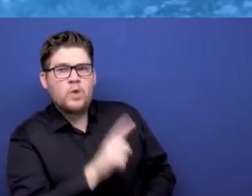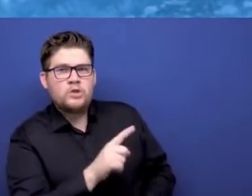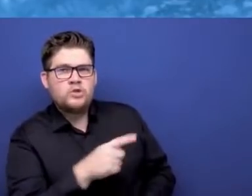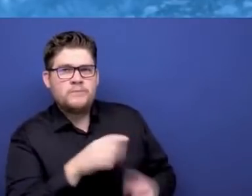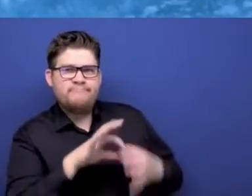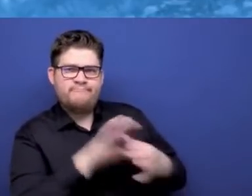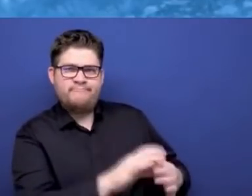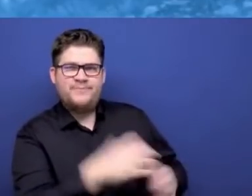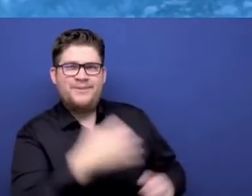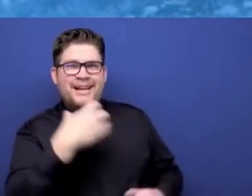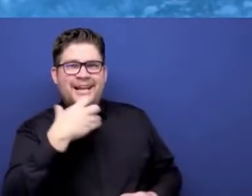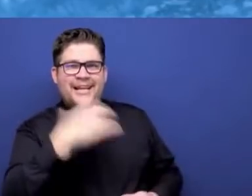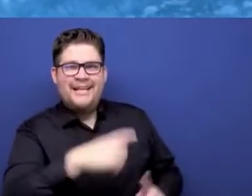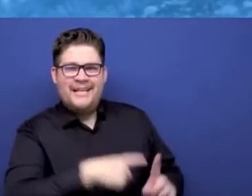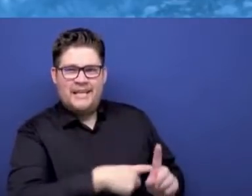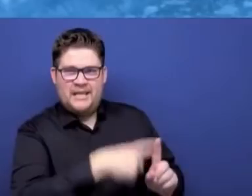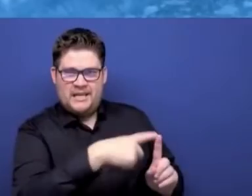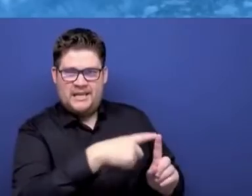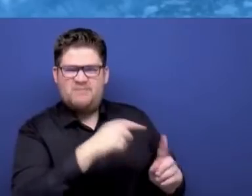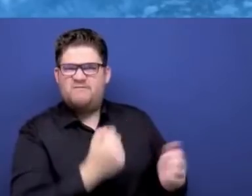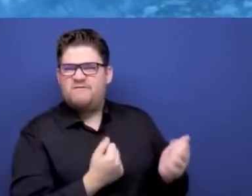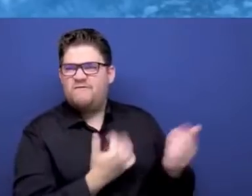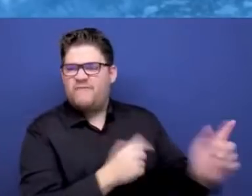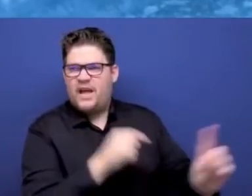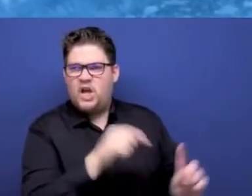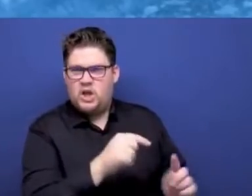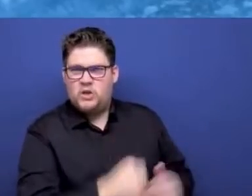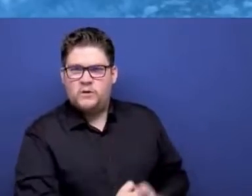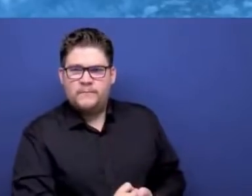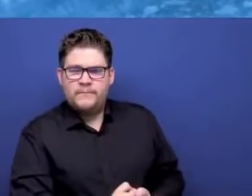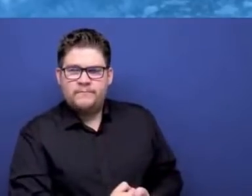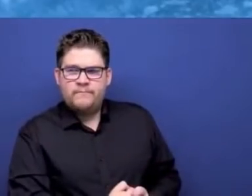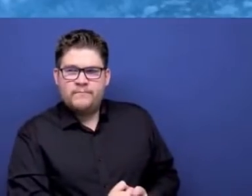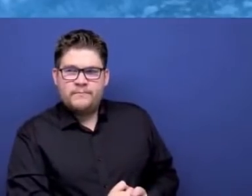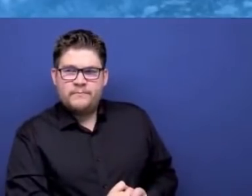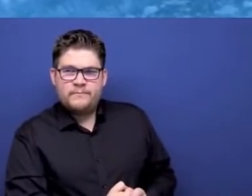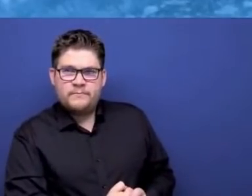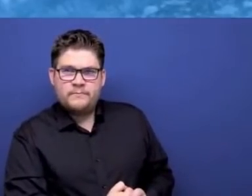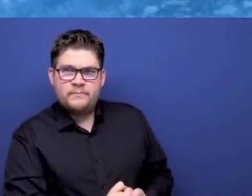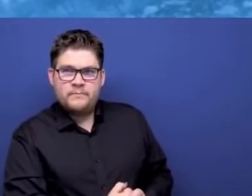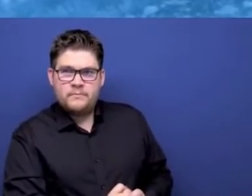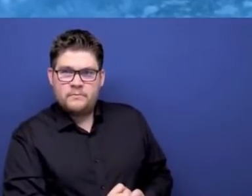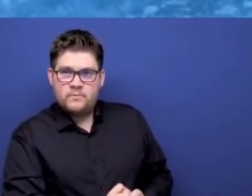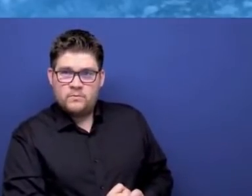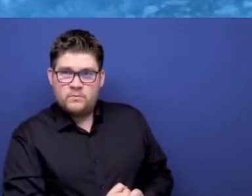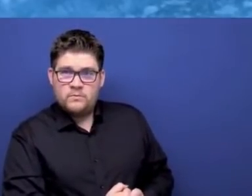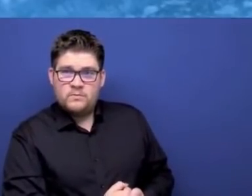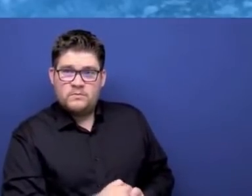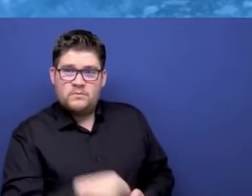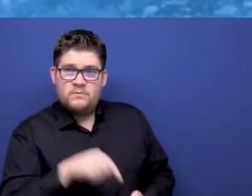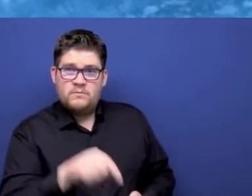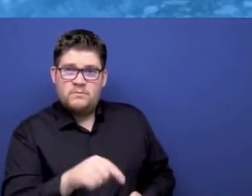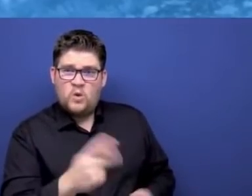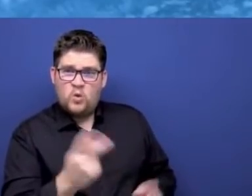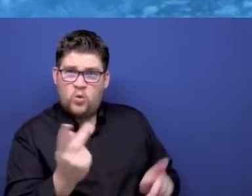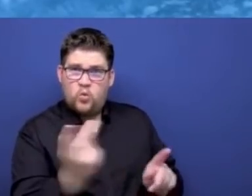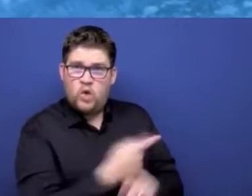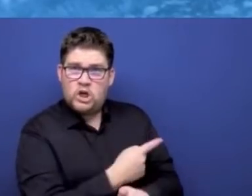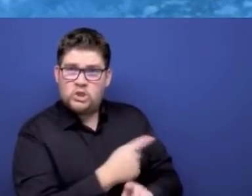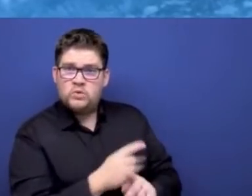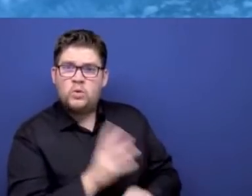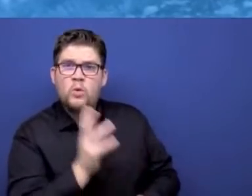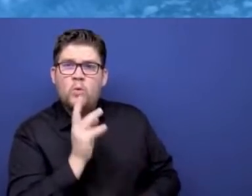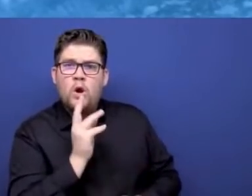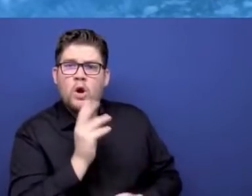fire. Doesn't it become much harder to fight these fires when the temperature is so high?